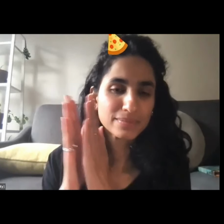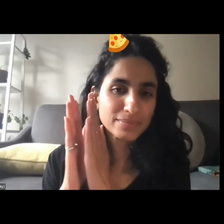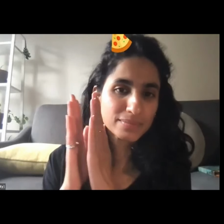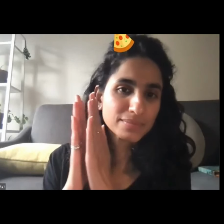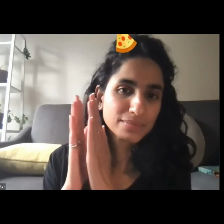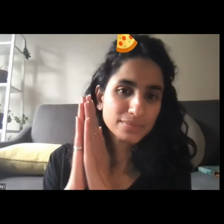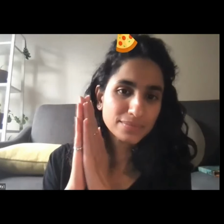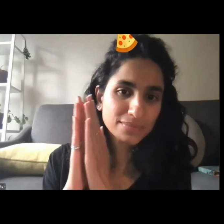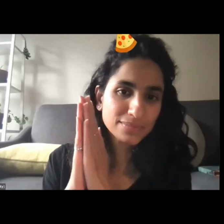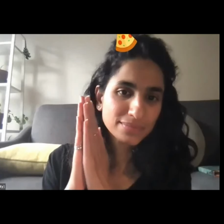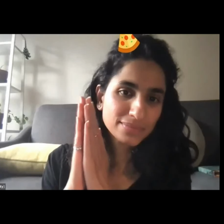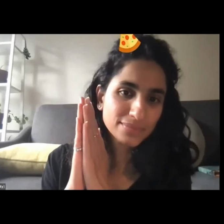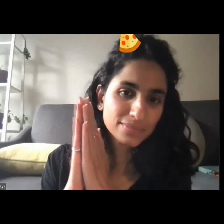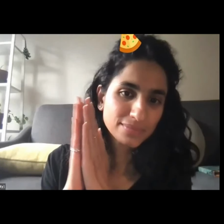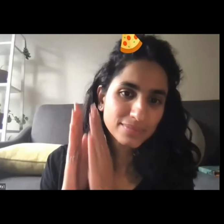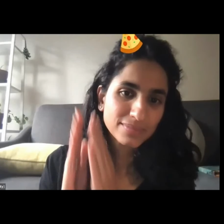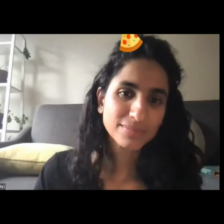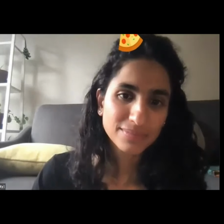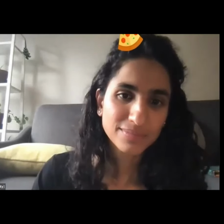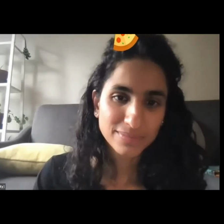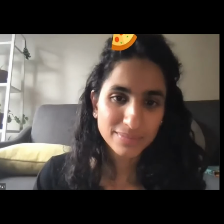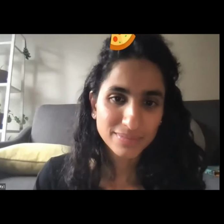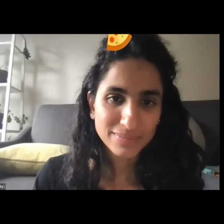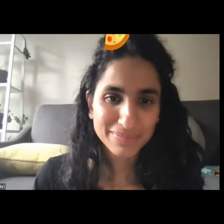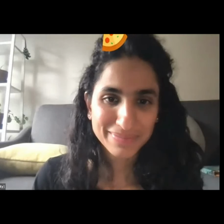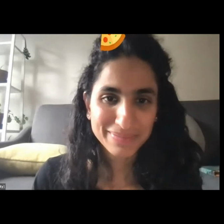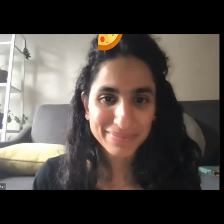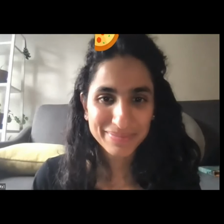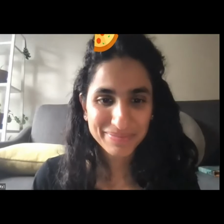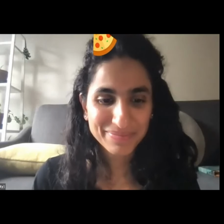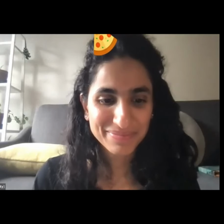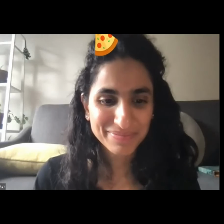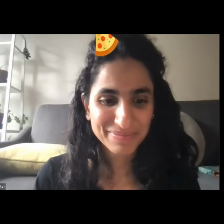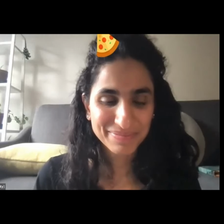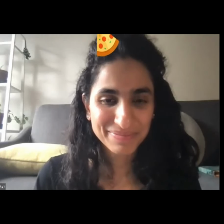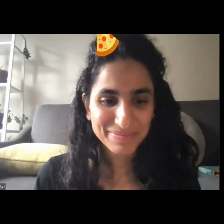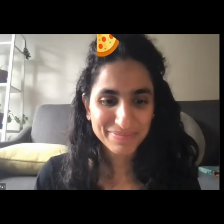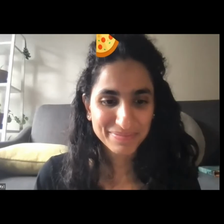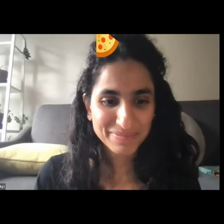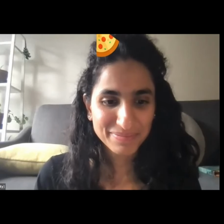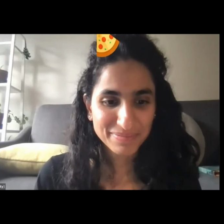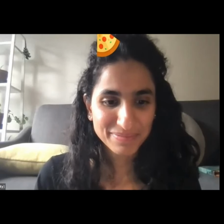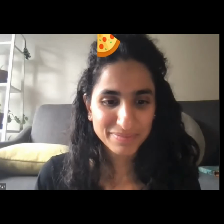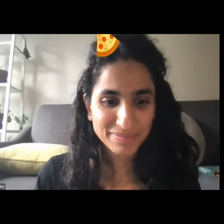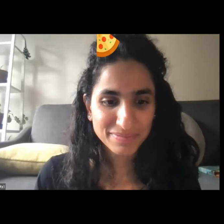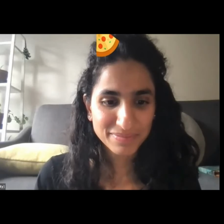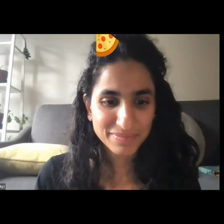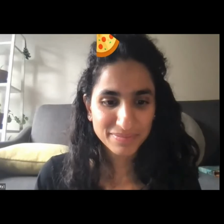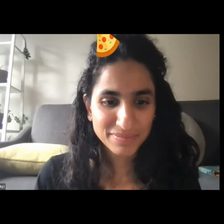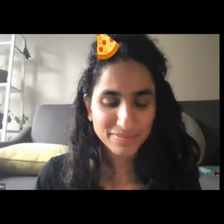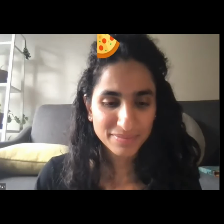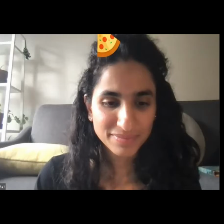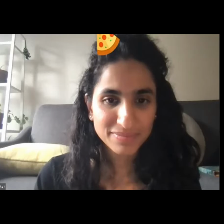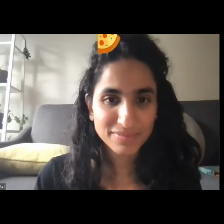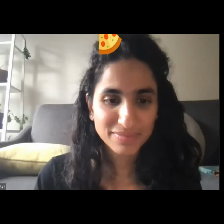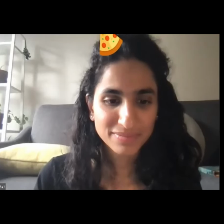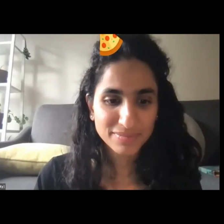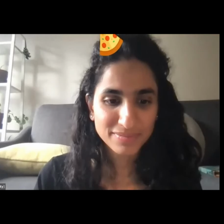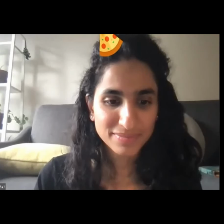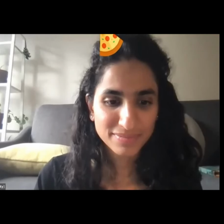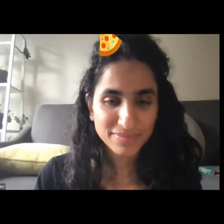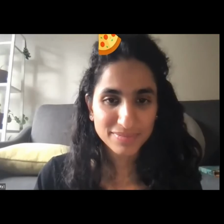the chat now to make sure that we have a way to contact you and send you your prize. So thank you so much for participating in that little event. We really appreciate